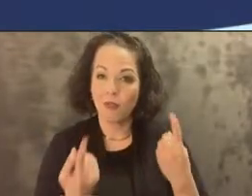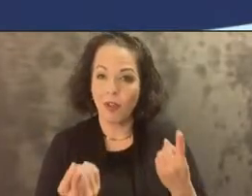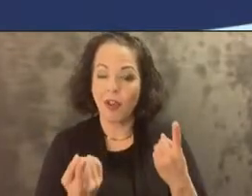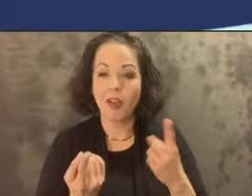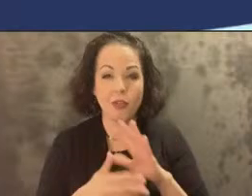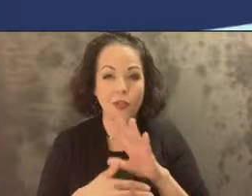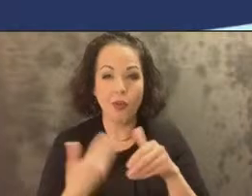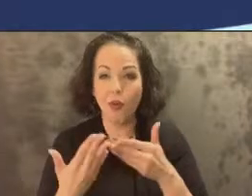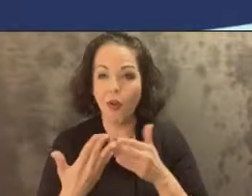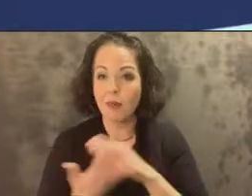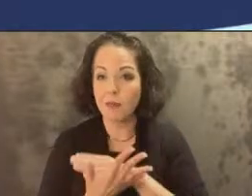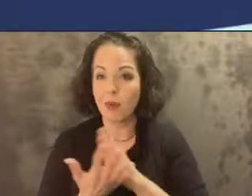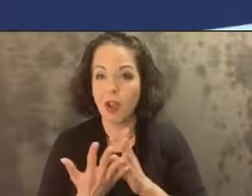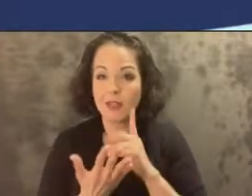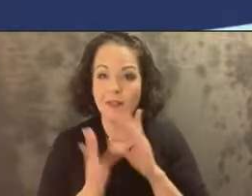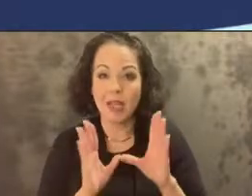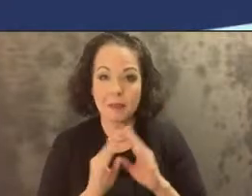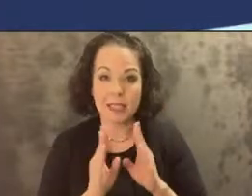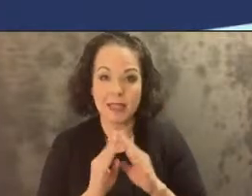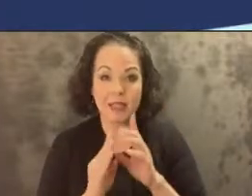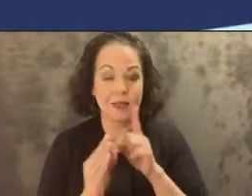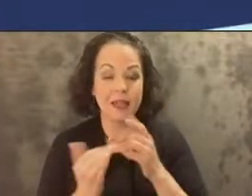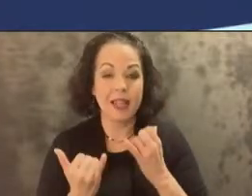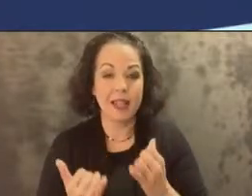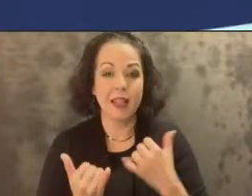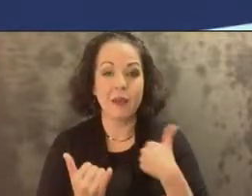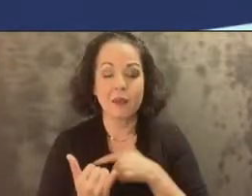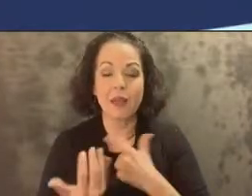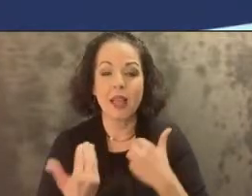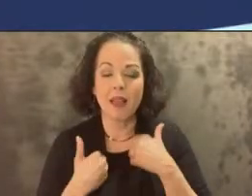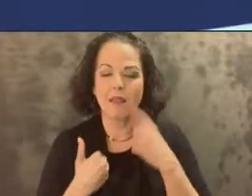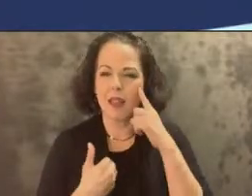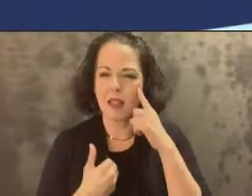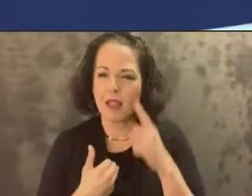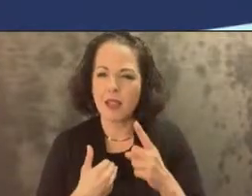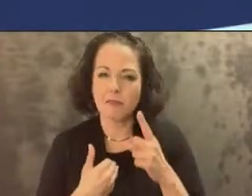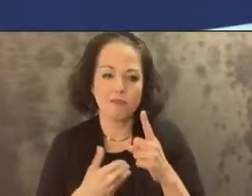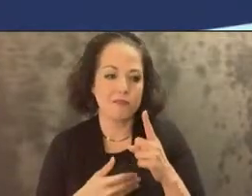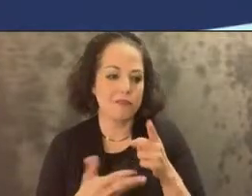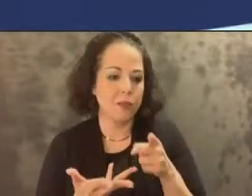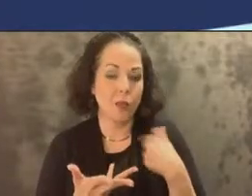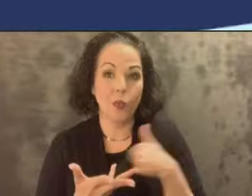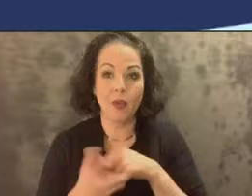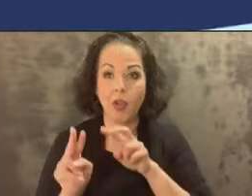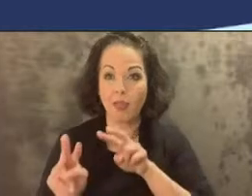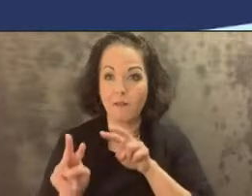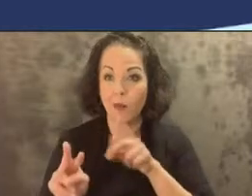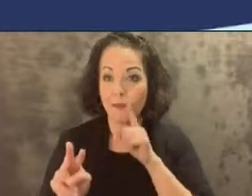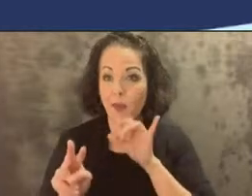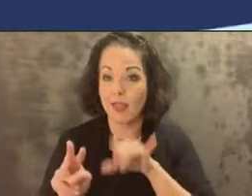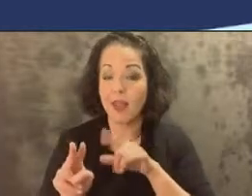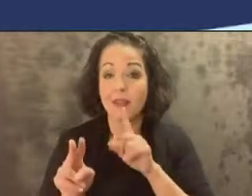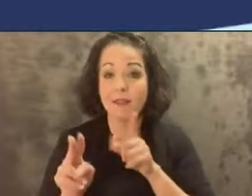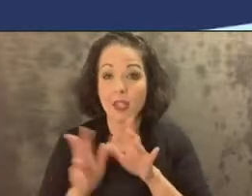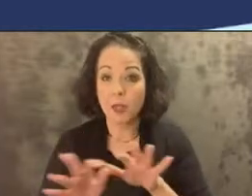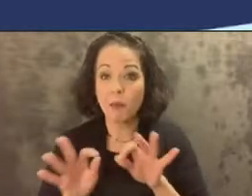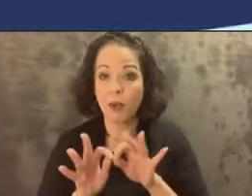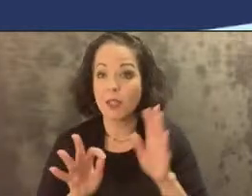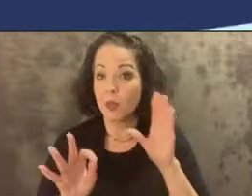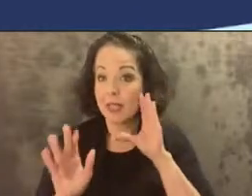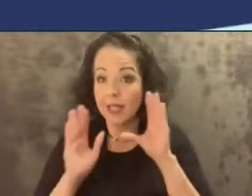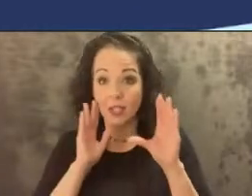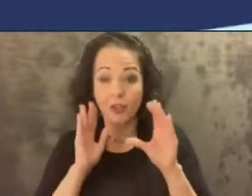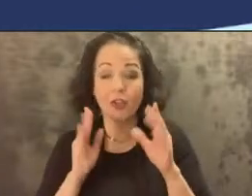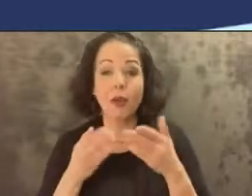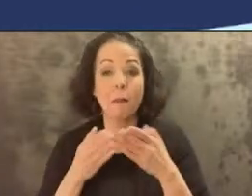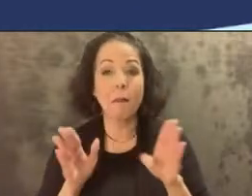parts of our meeting. Now we have, I think, part we all look forward to, very important to hear public comment.